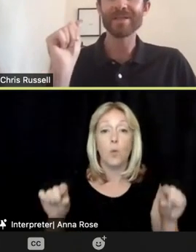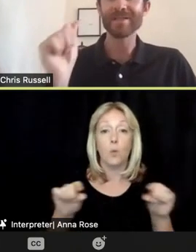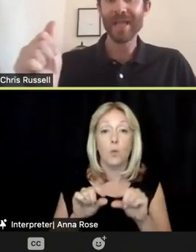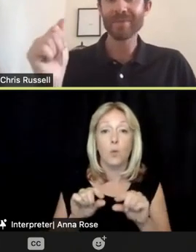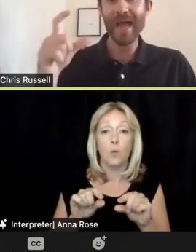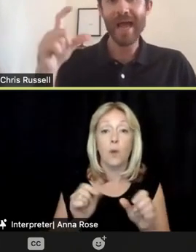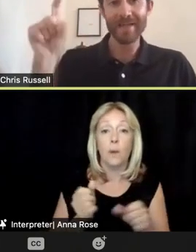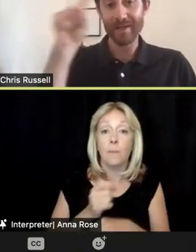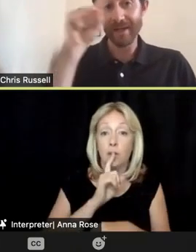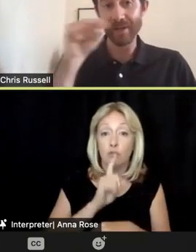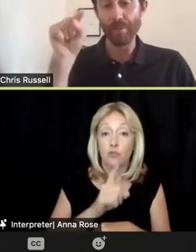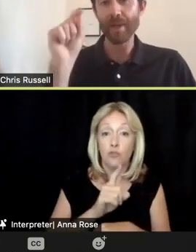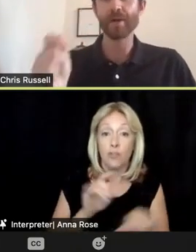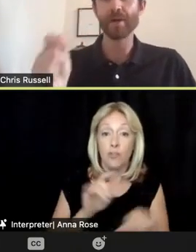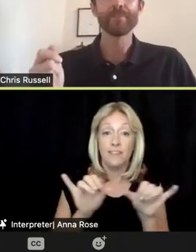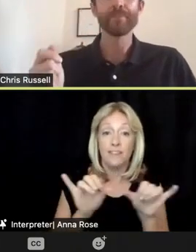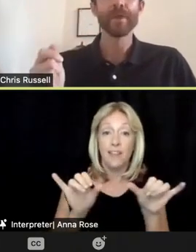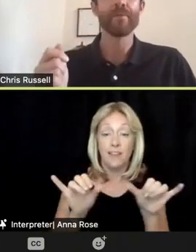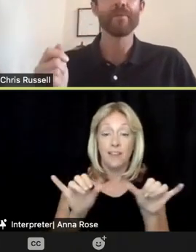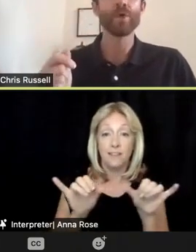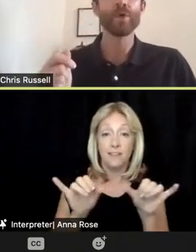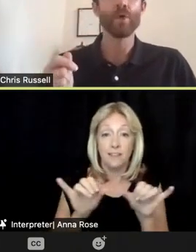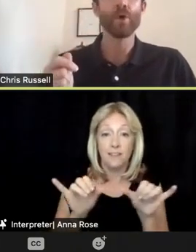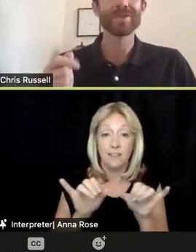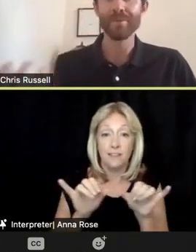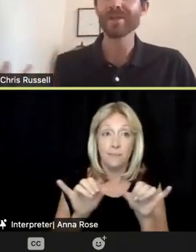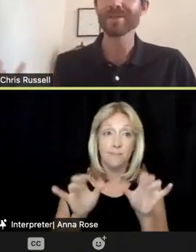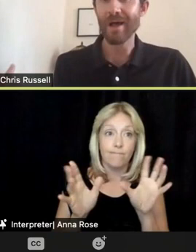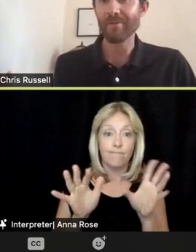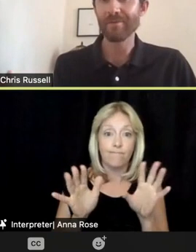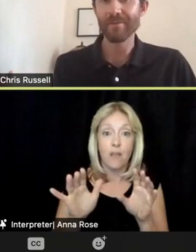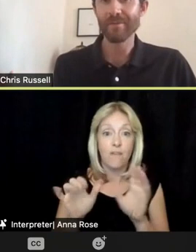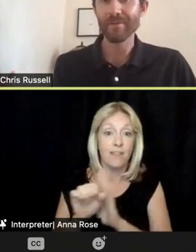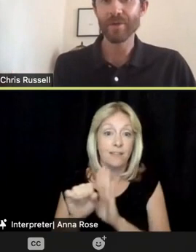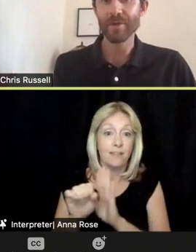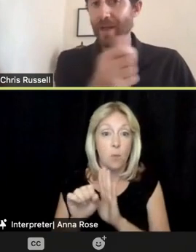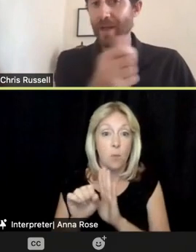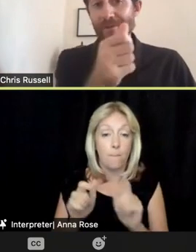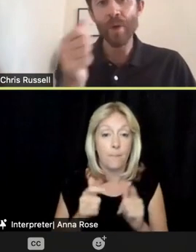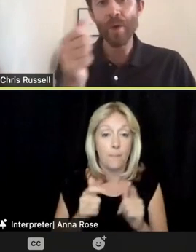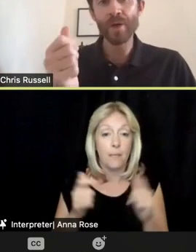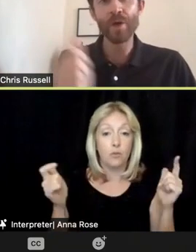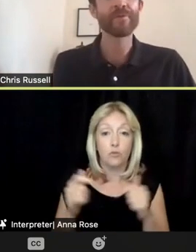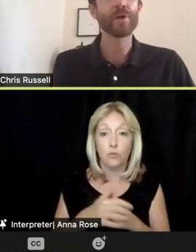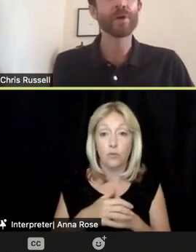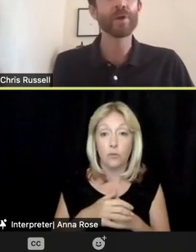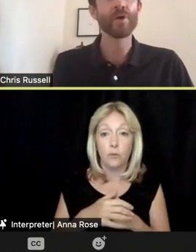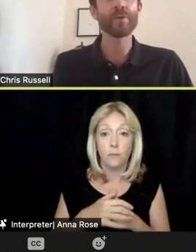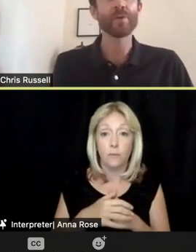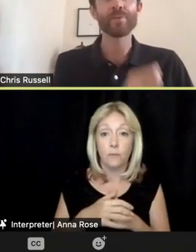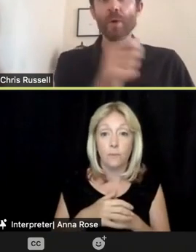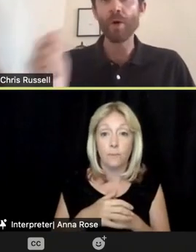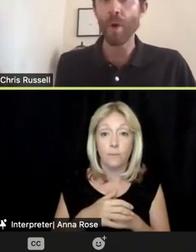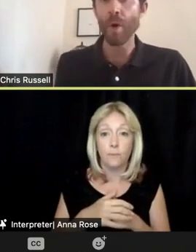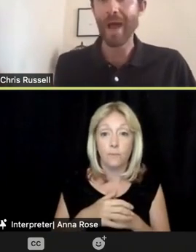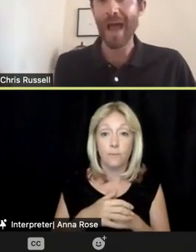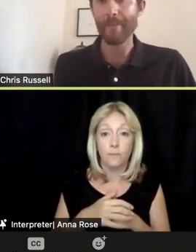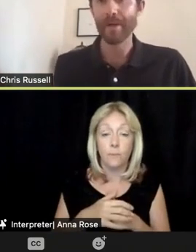window that is the same size, like a little bigger than your symbol itself. So you could have a window for,